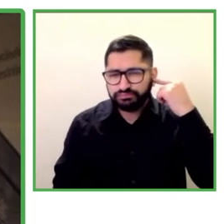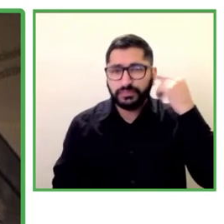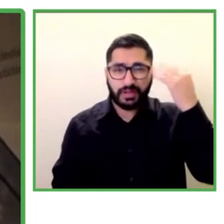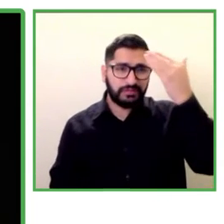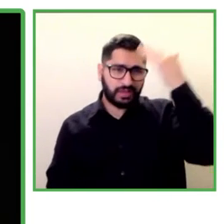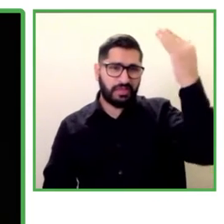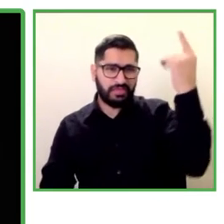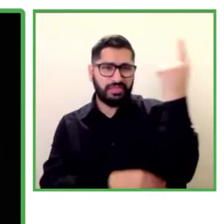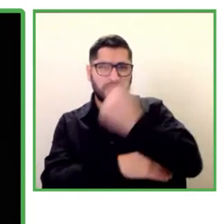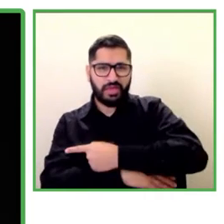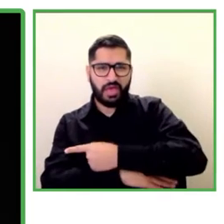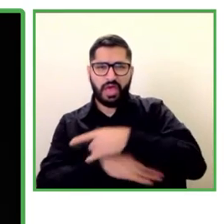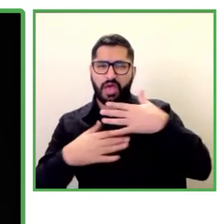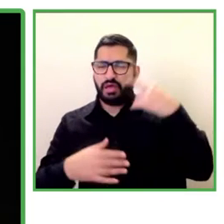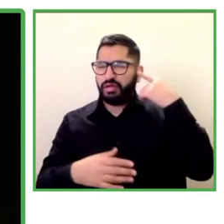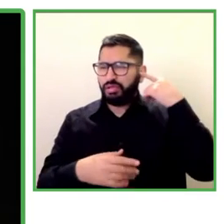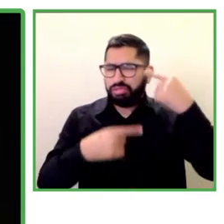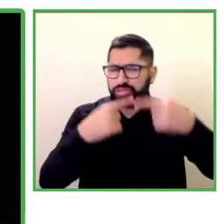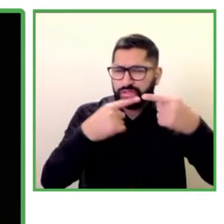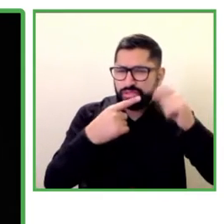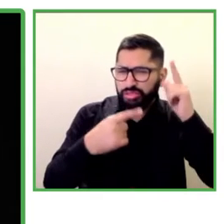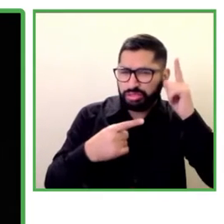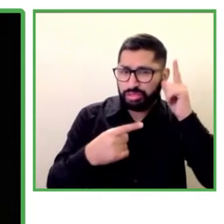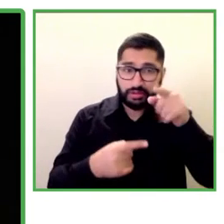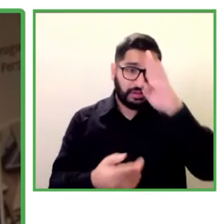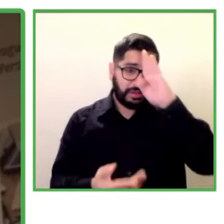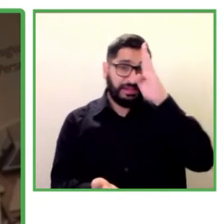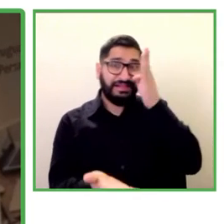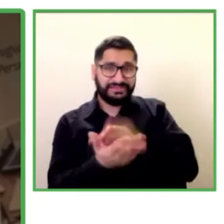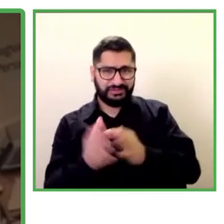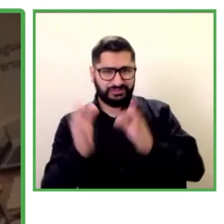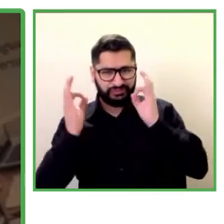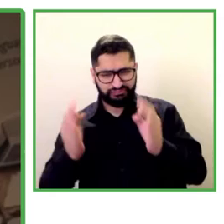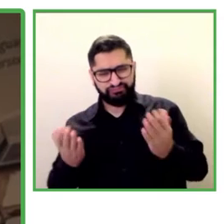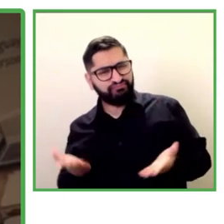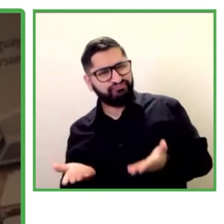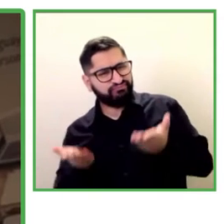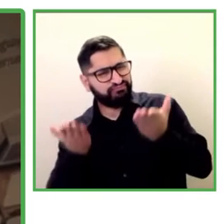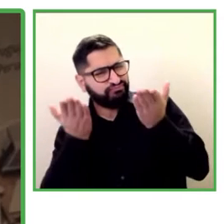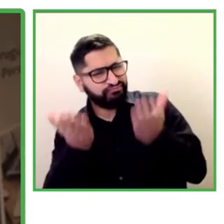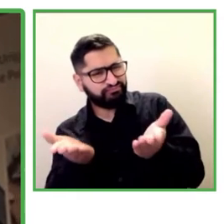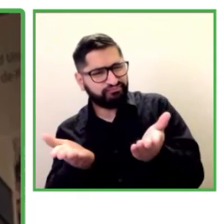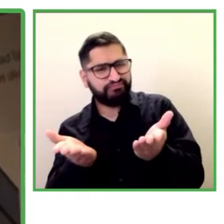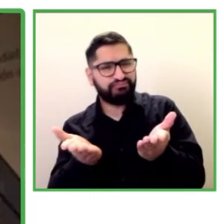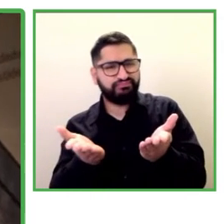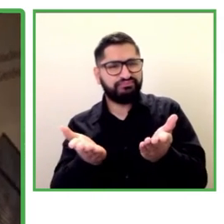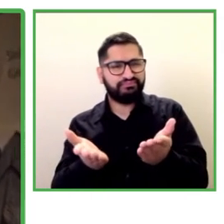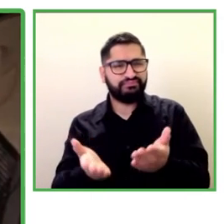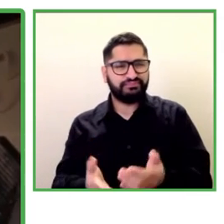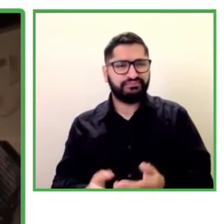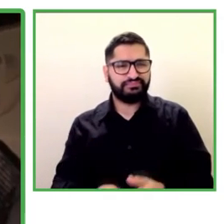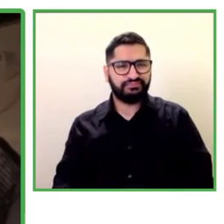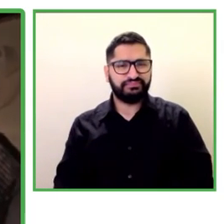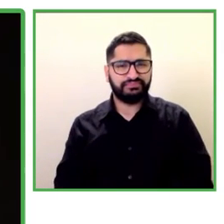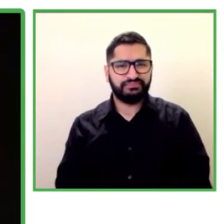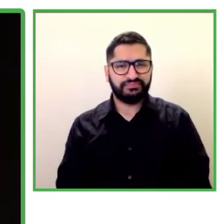We're today thankful that the association delivers this seal, awards this